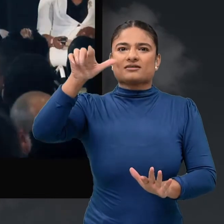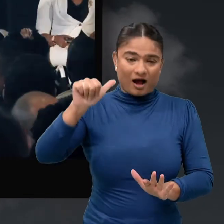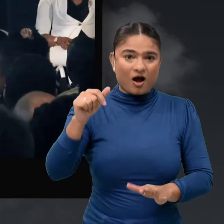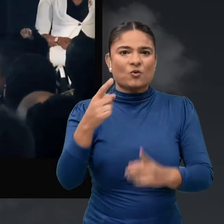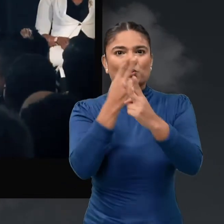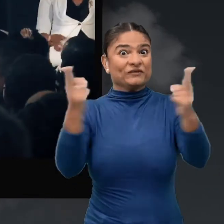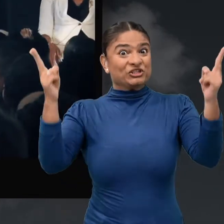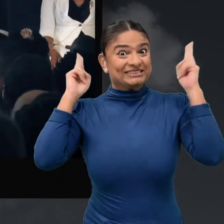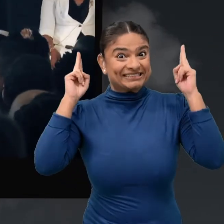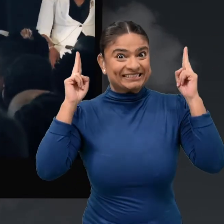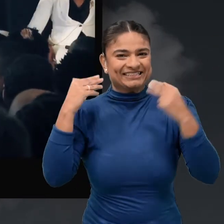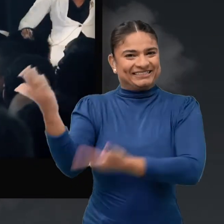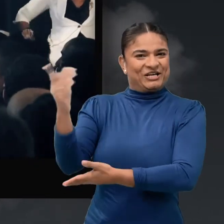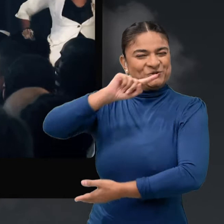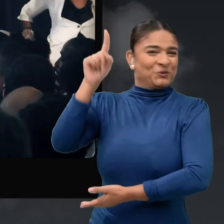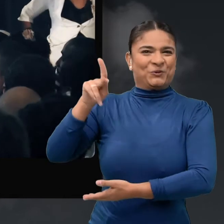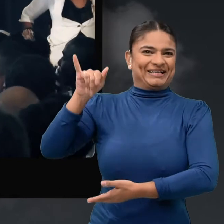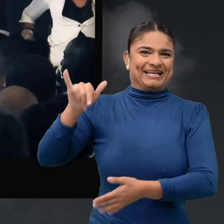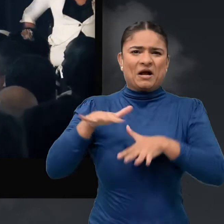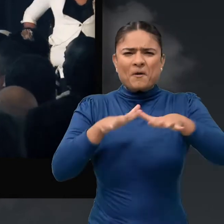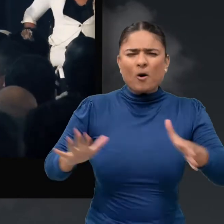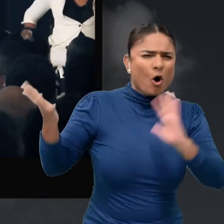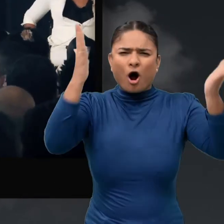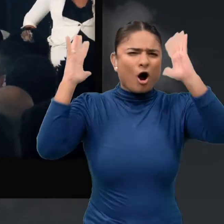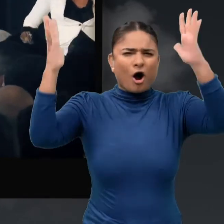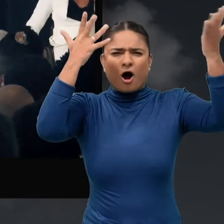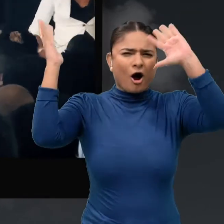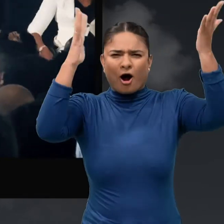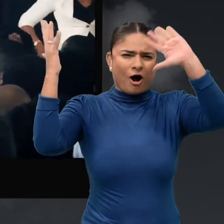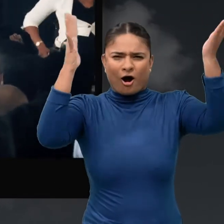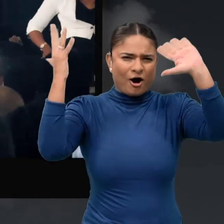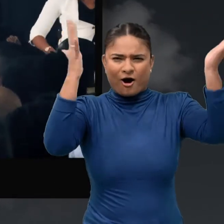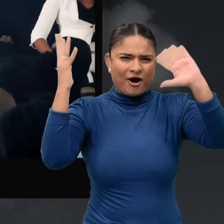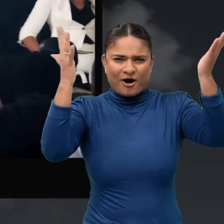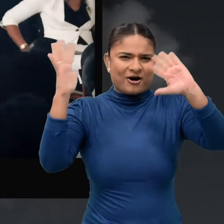Indiana University, Zukiswa.